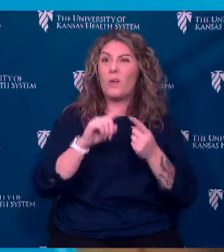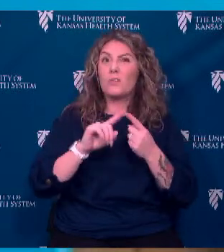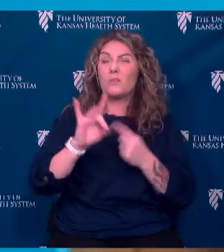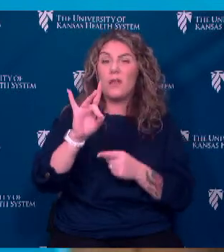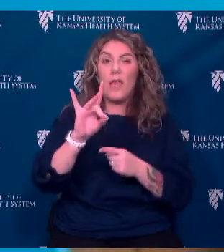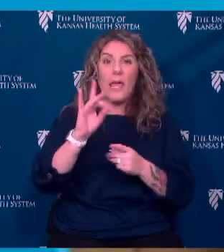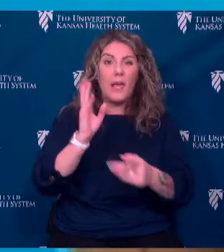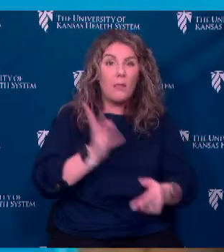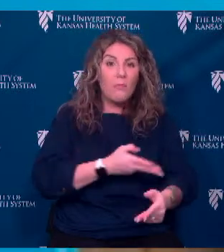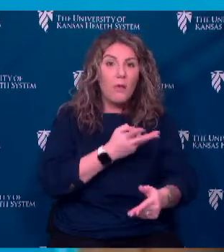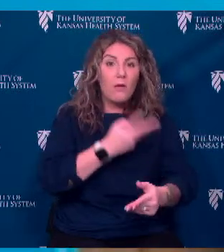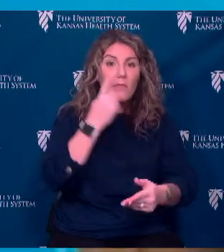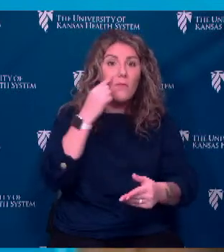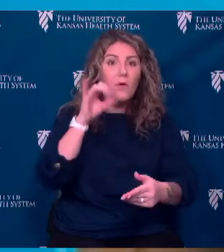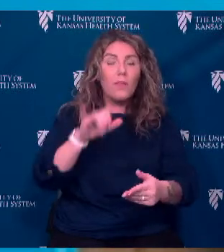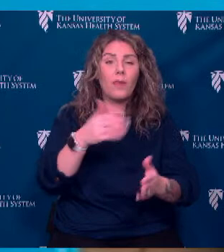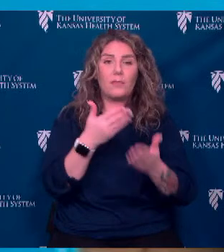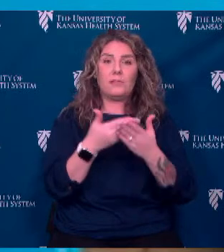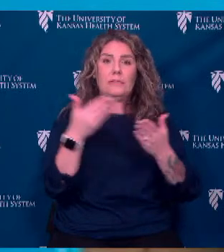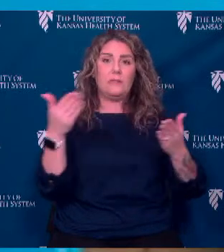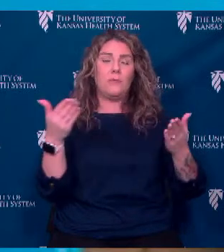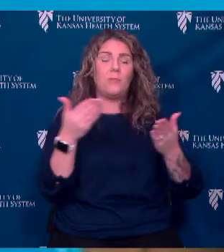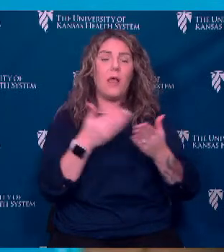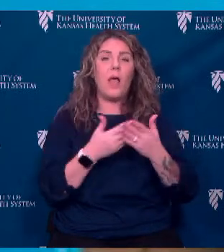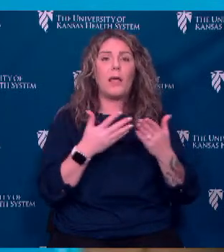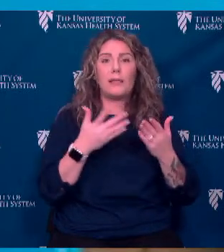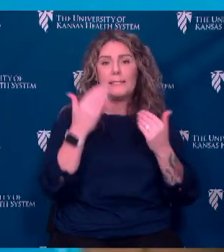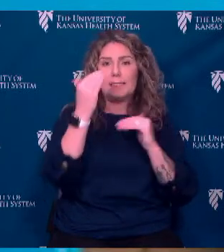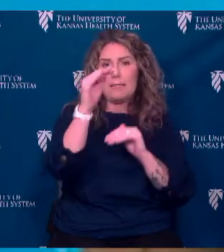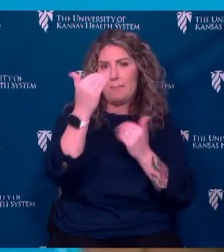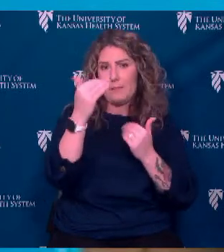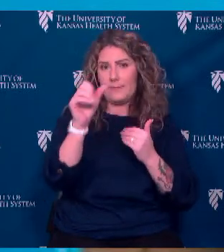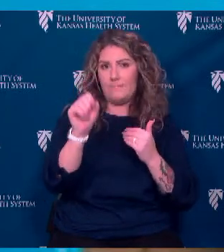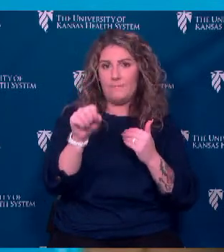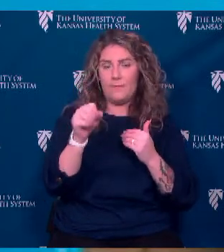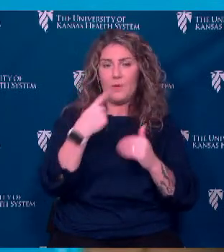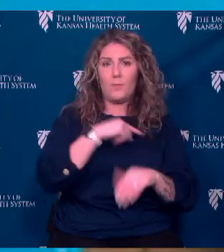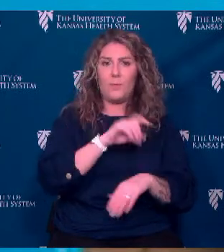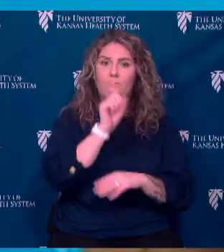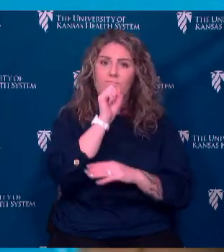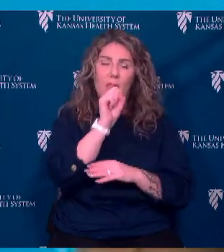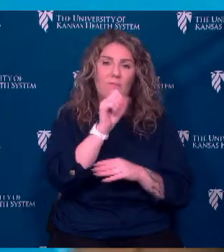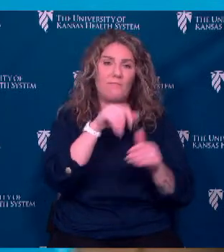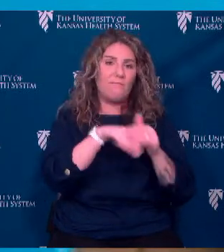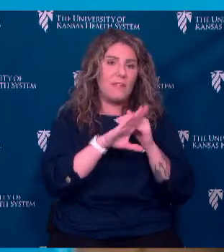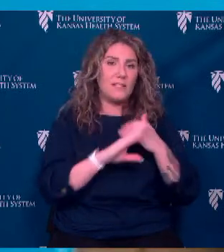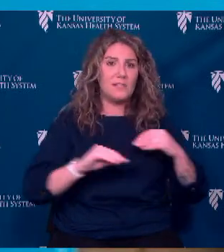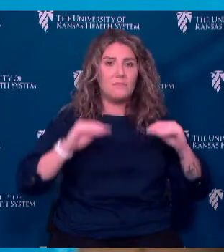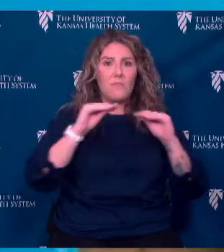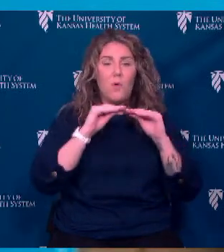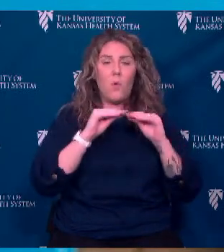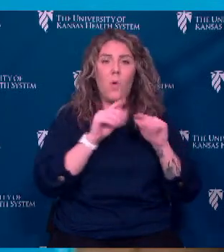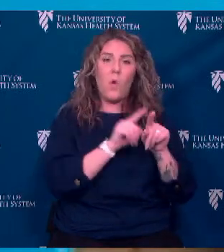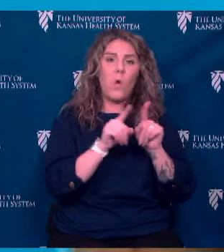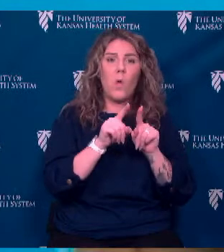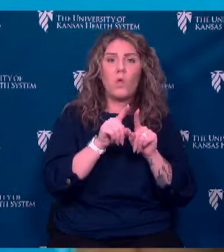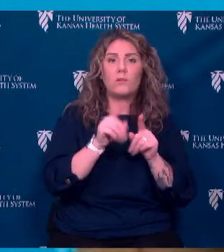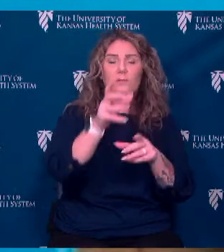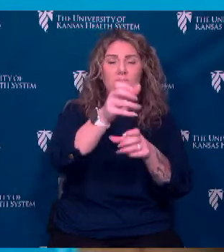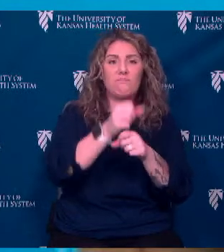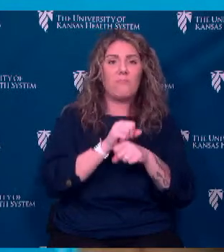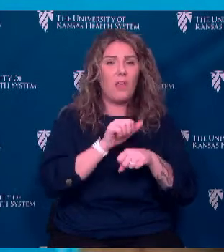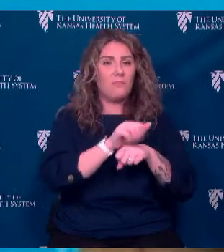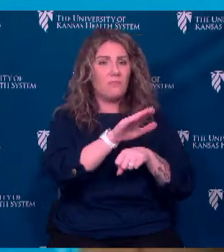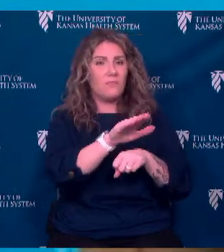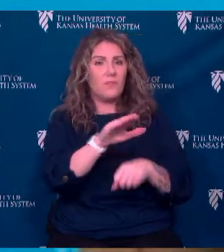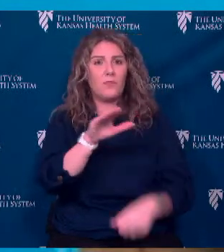So our supply is certainly limited. We would love to have access to more. We've also received a shipment of